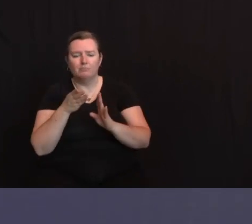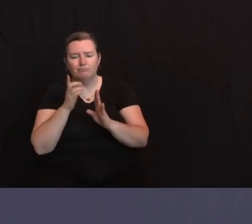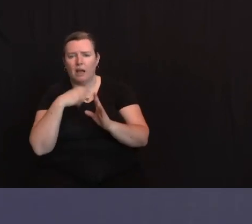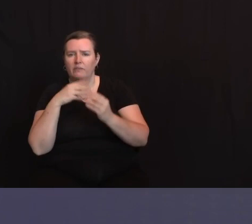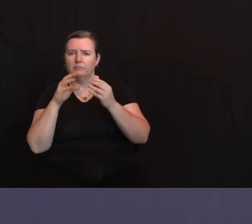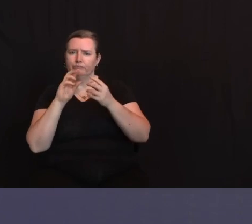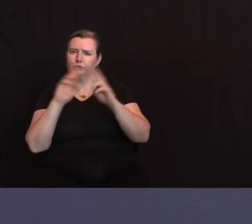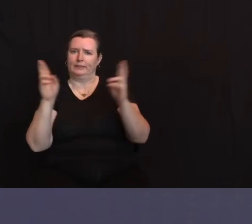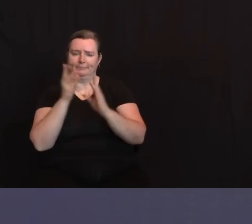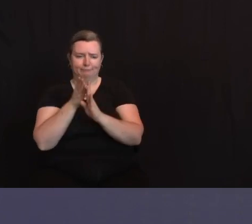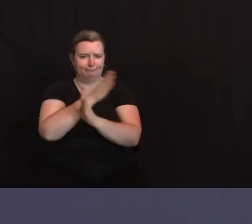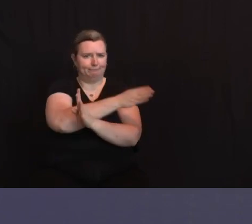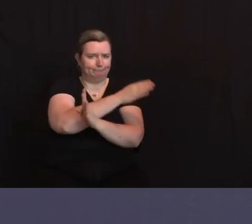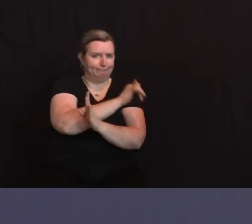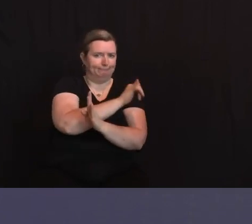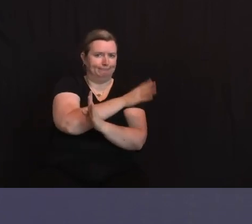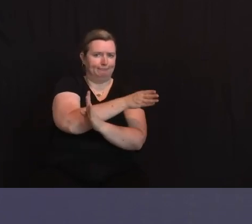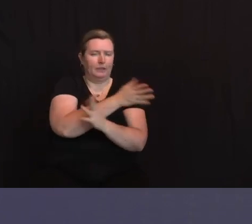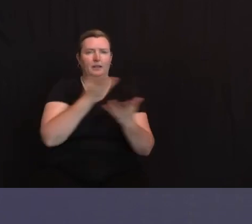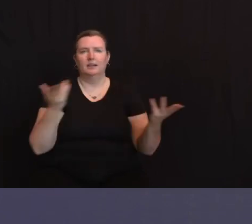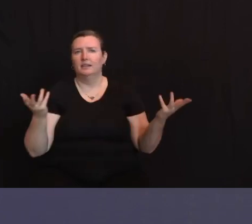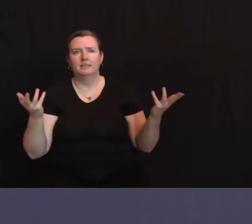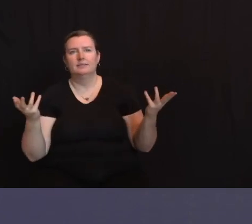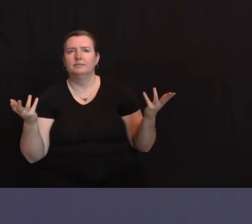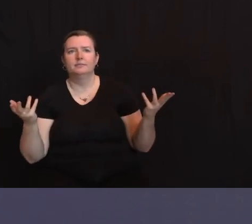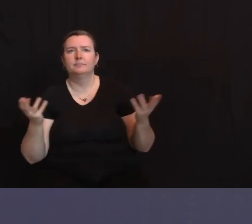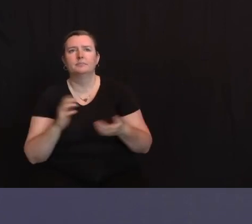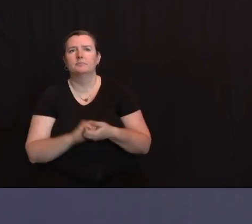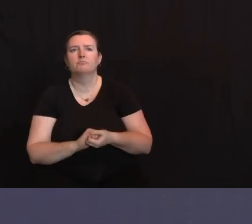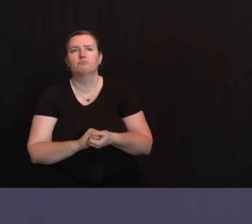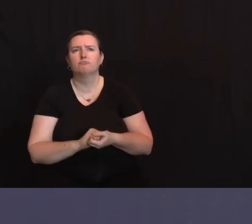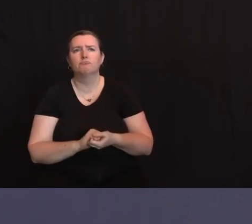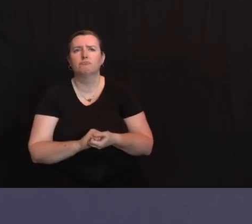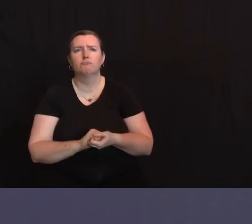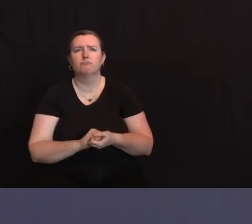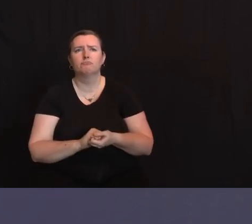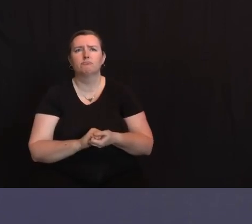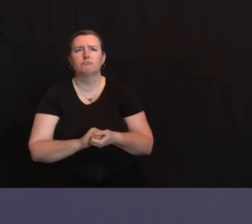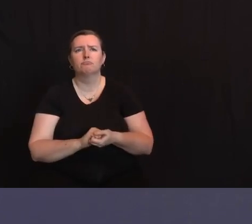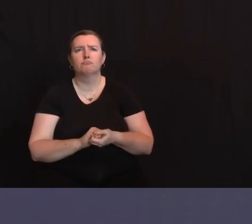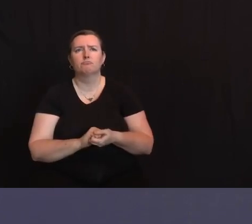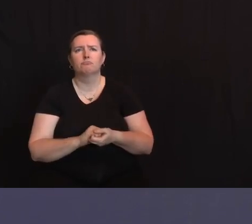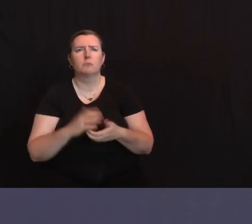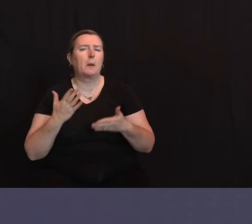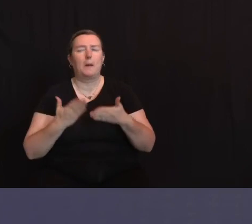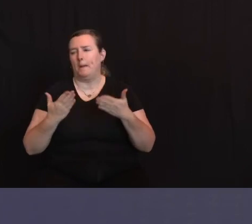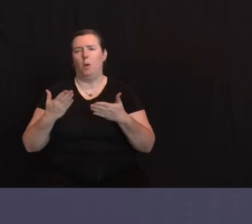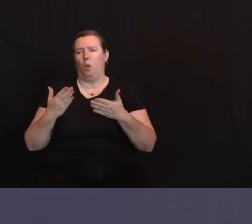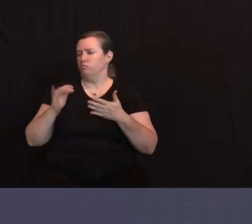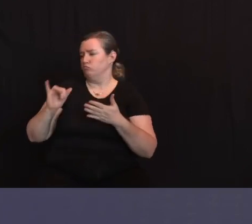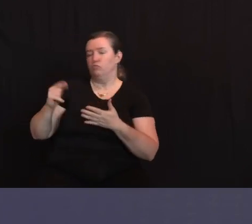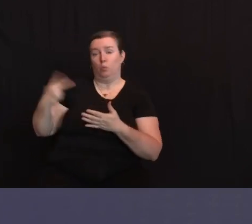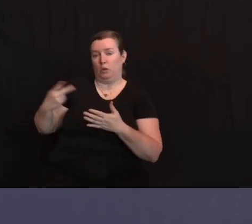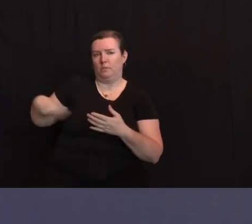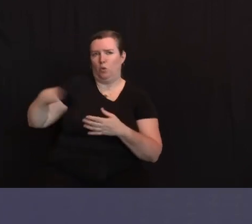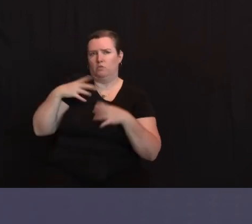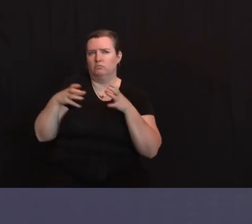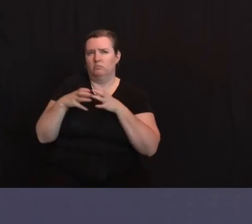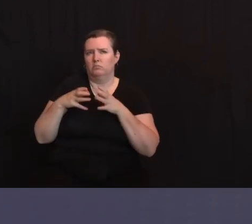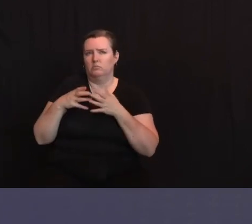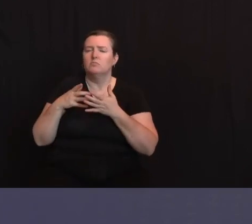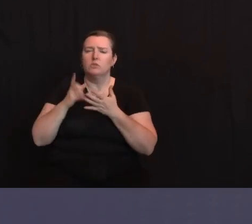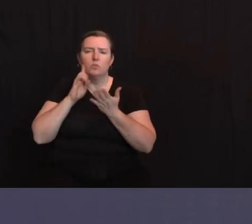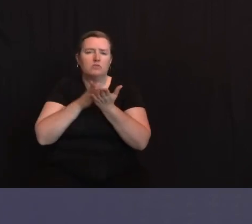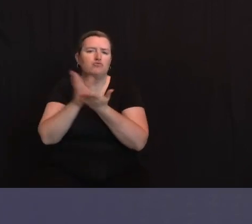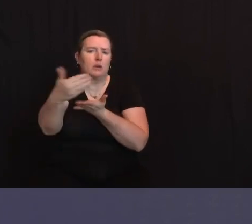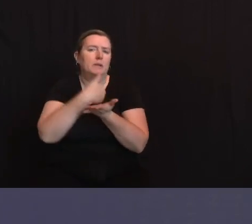offline we're open to. We want to be as fully transparent on this stuff as possible. Thank you, Dave. Good